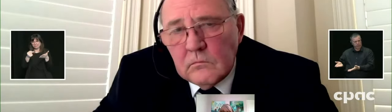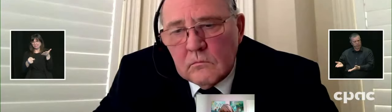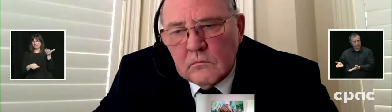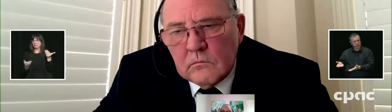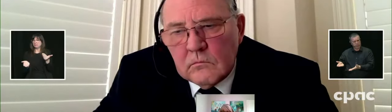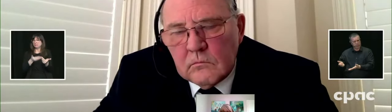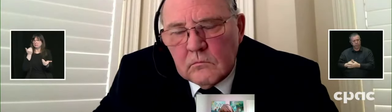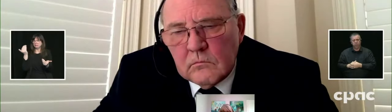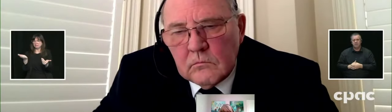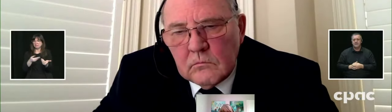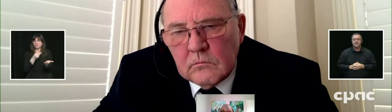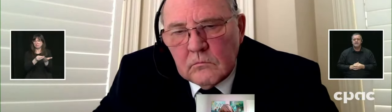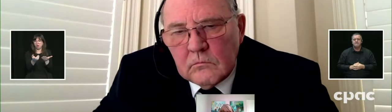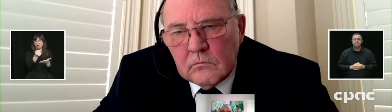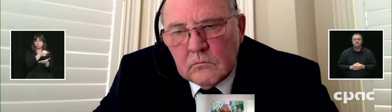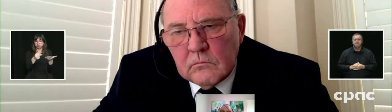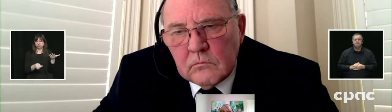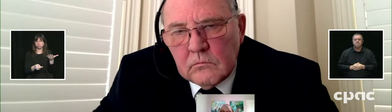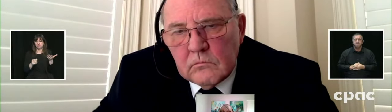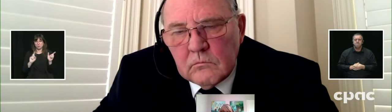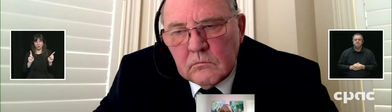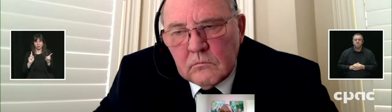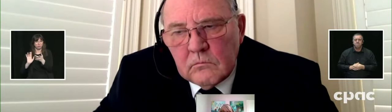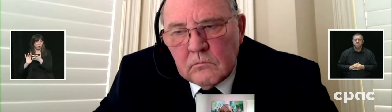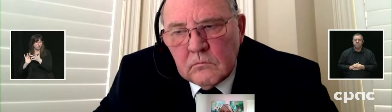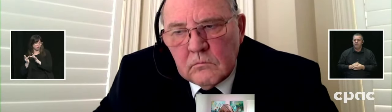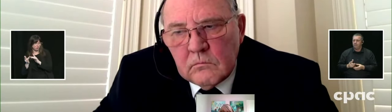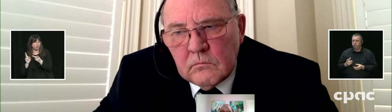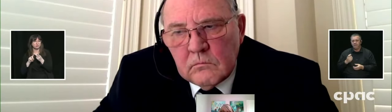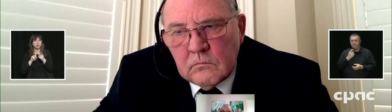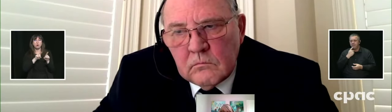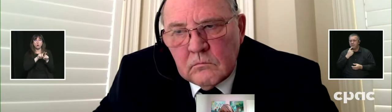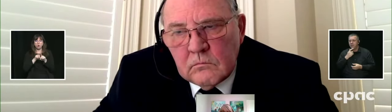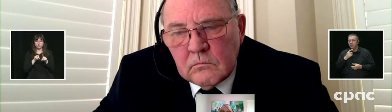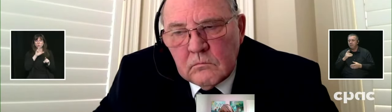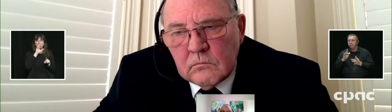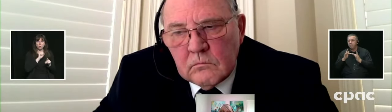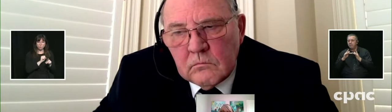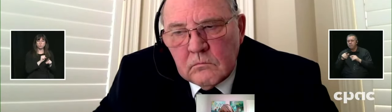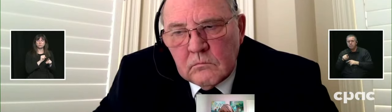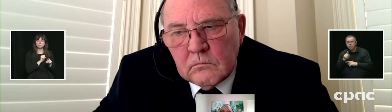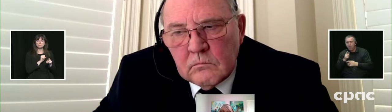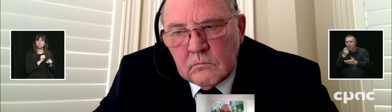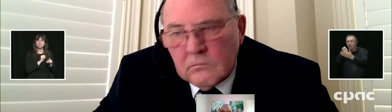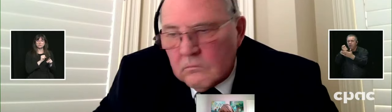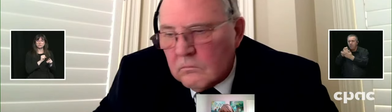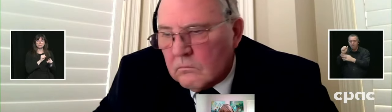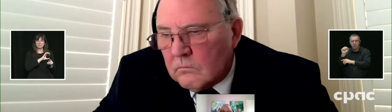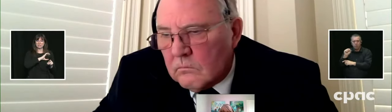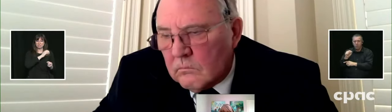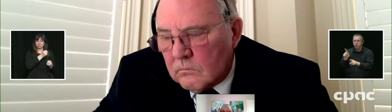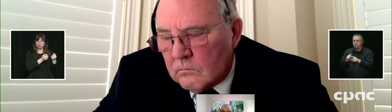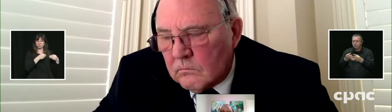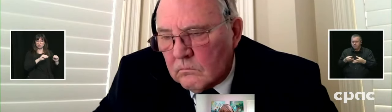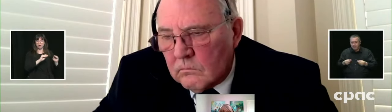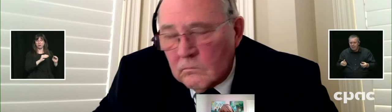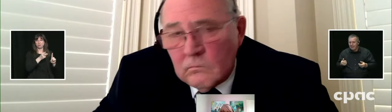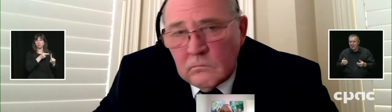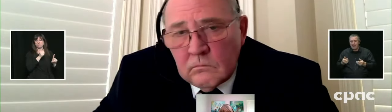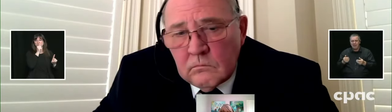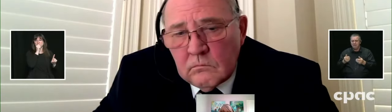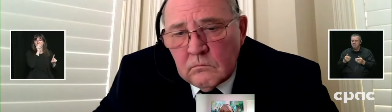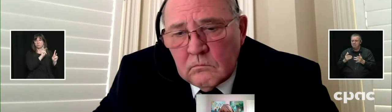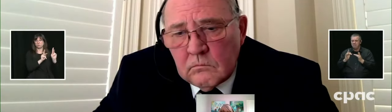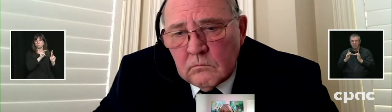identifiers. It's still easy to buy those things online and to buy decommissioned vehicles from private sellers online. So I